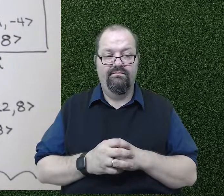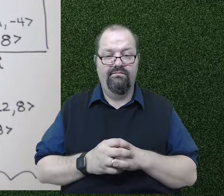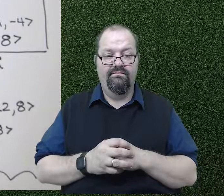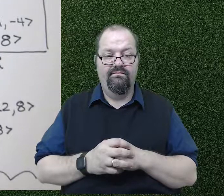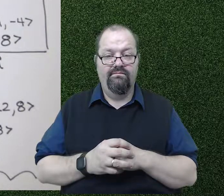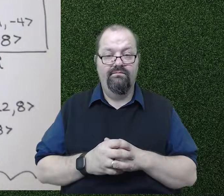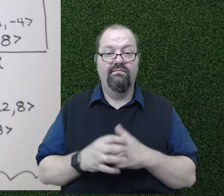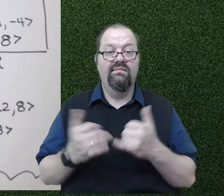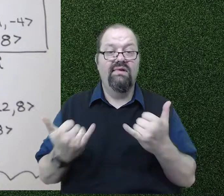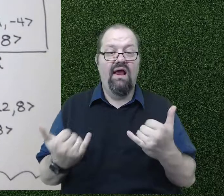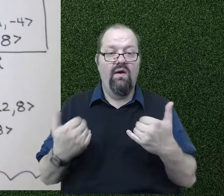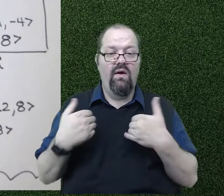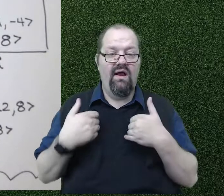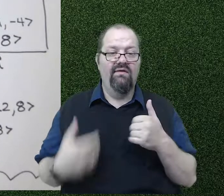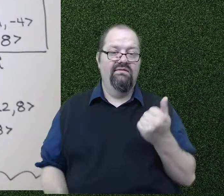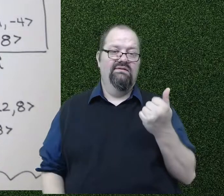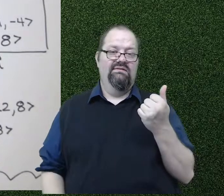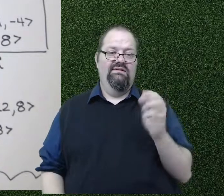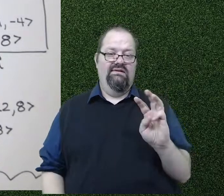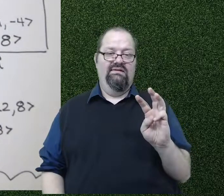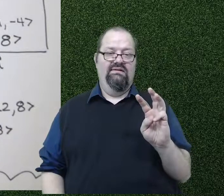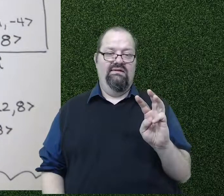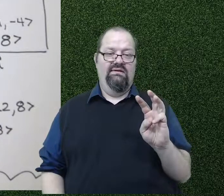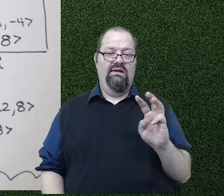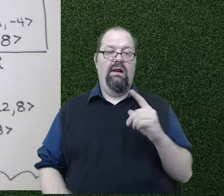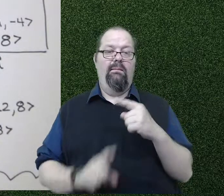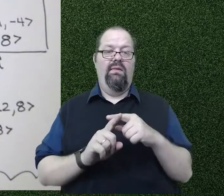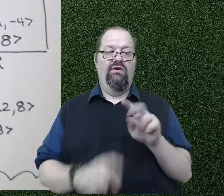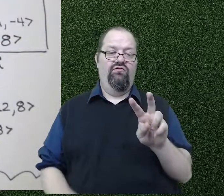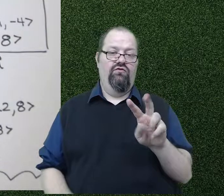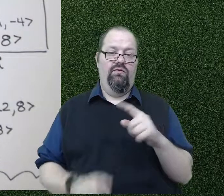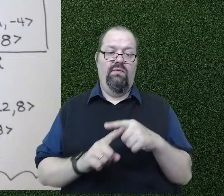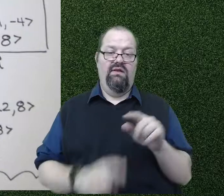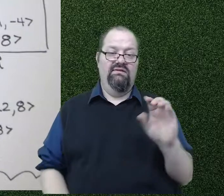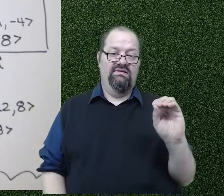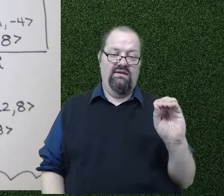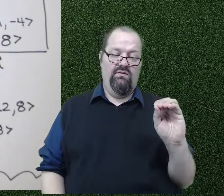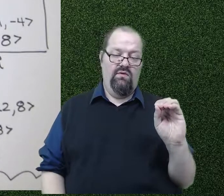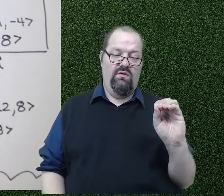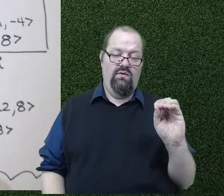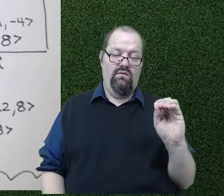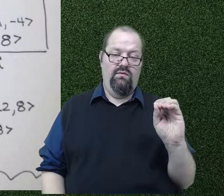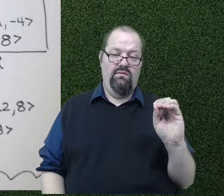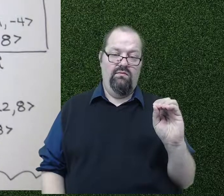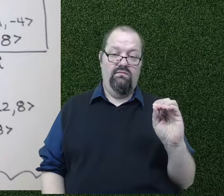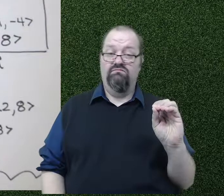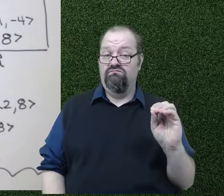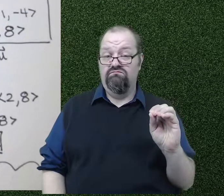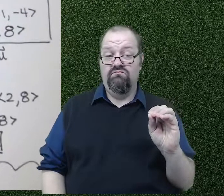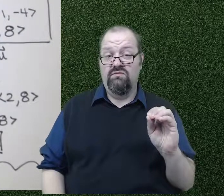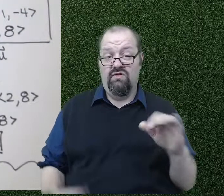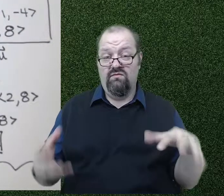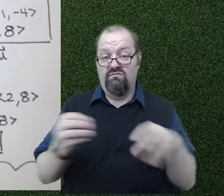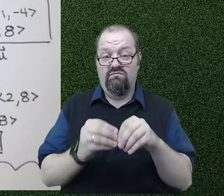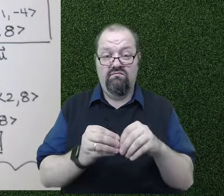So I've got 16 plus 2 plus 0, so that's 18.